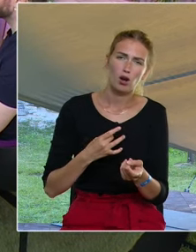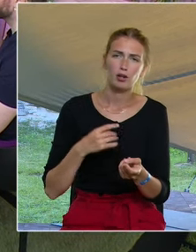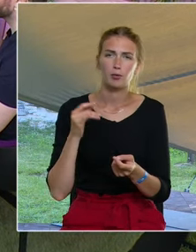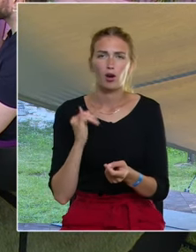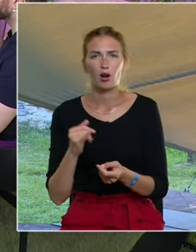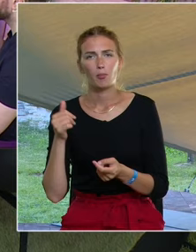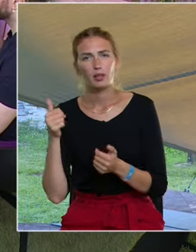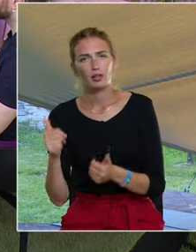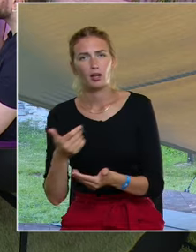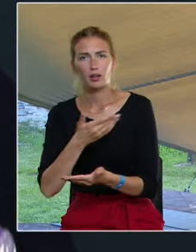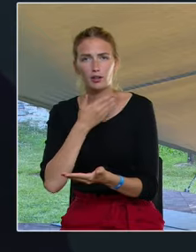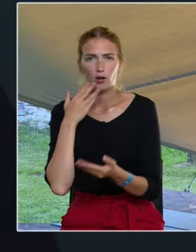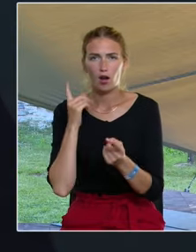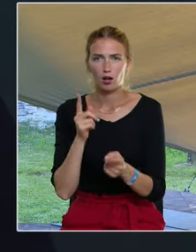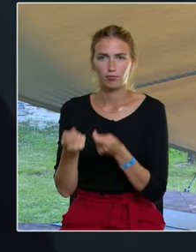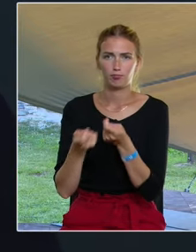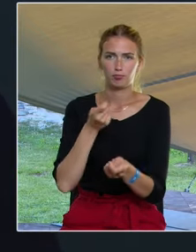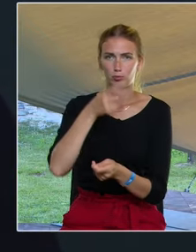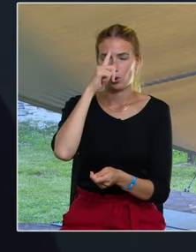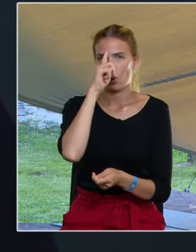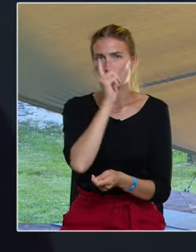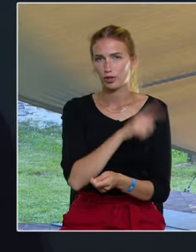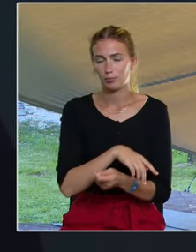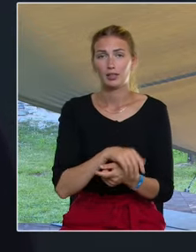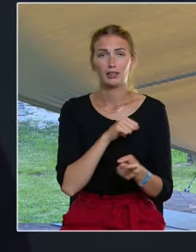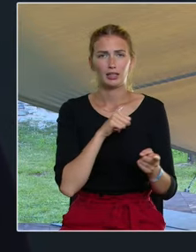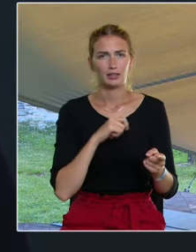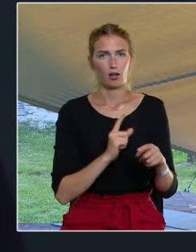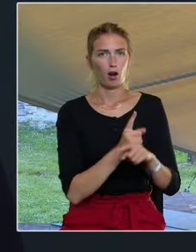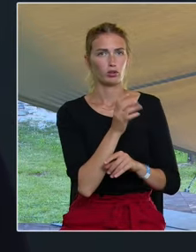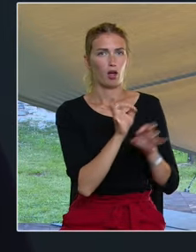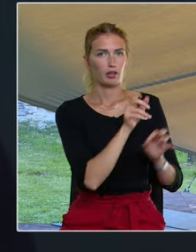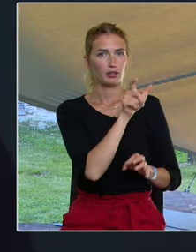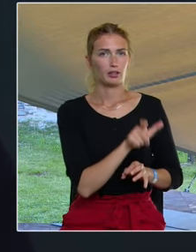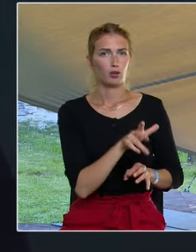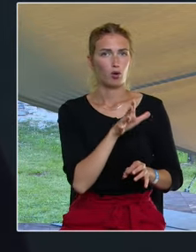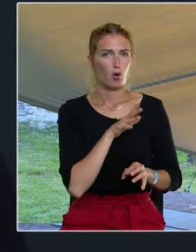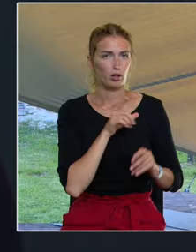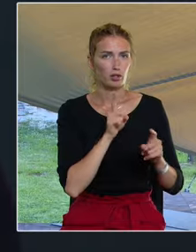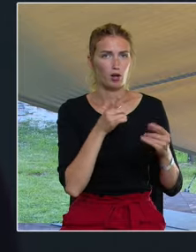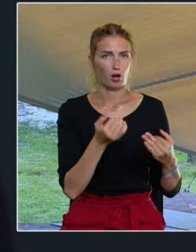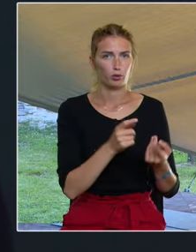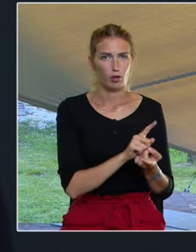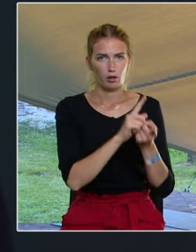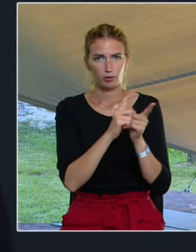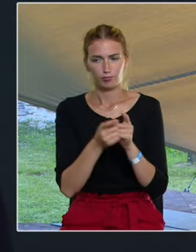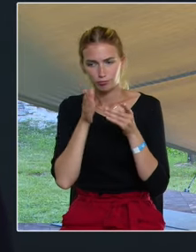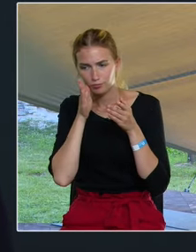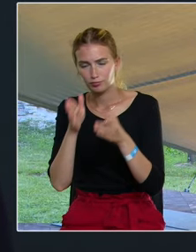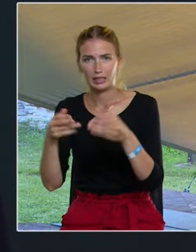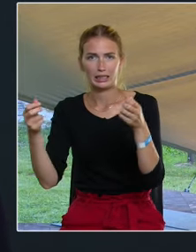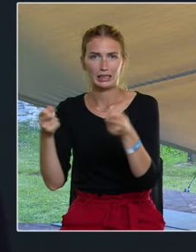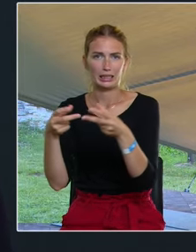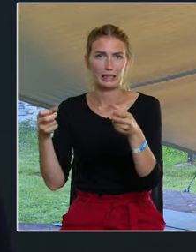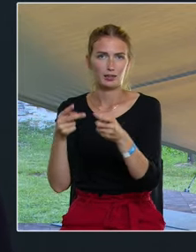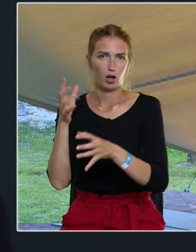is really for us to make Haavard. Well, you originally started as an architect, but you're really now focusing on new digital forms of